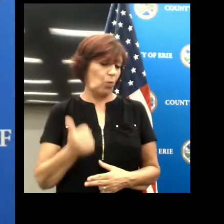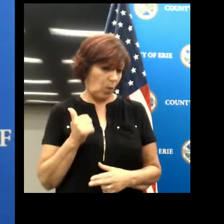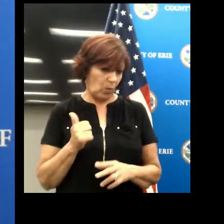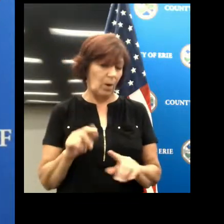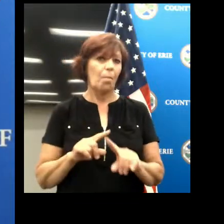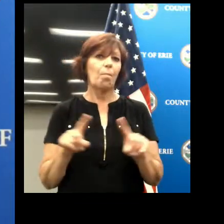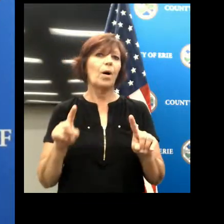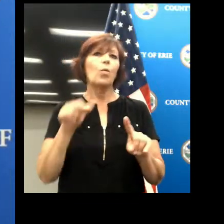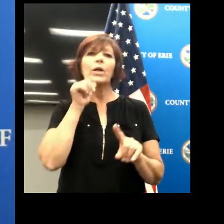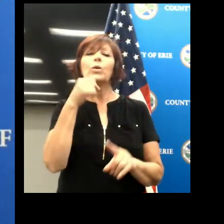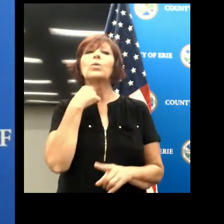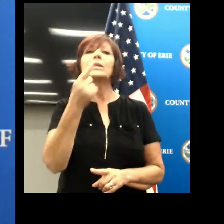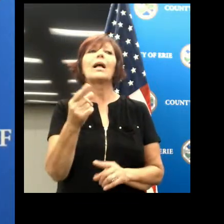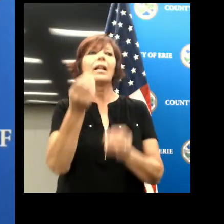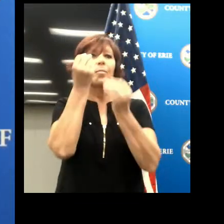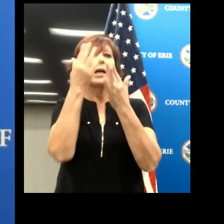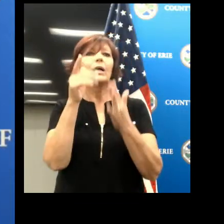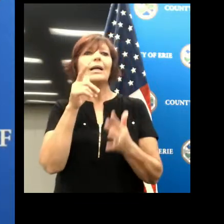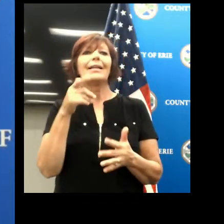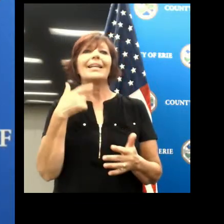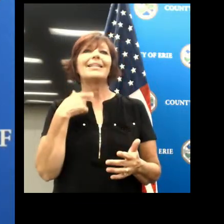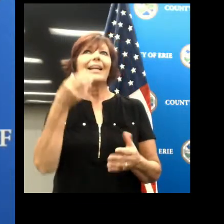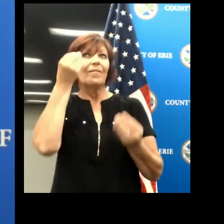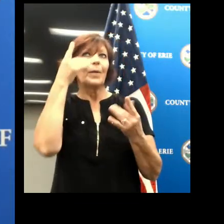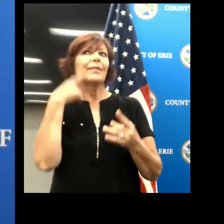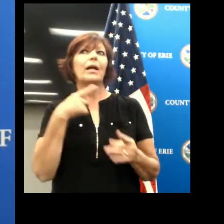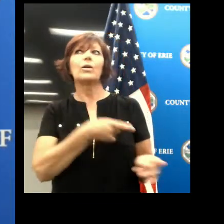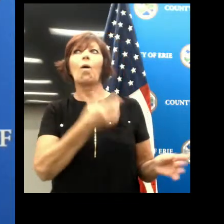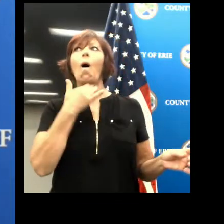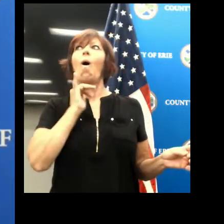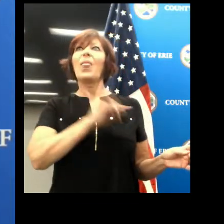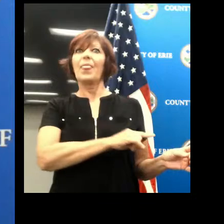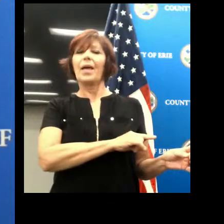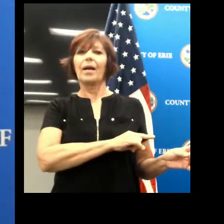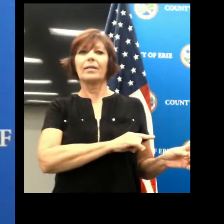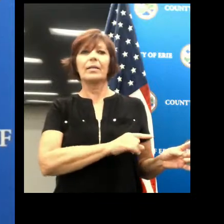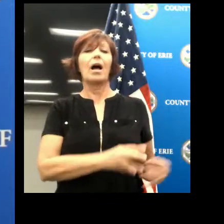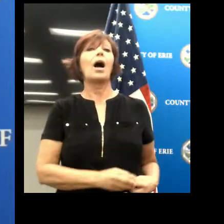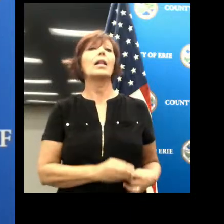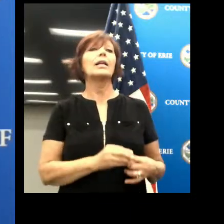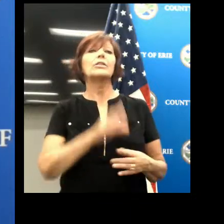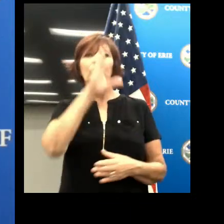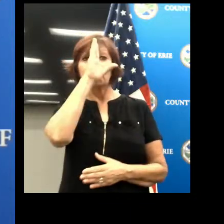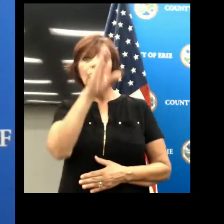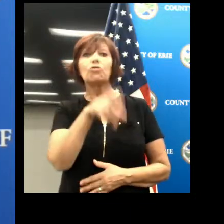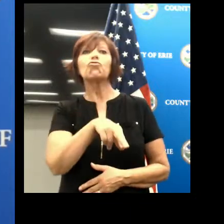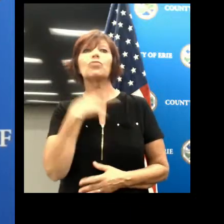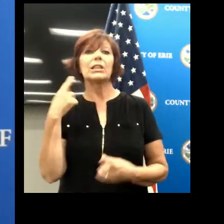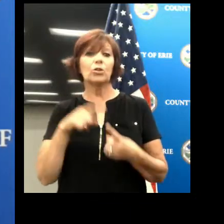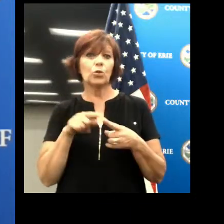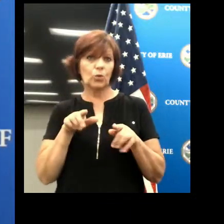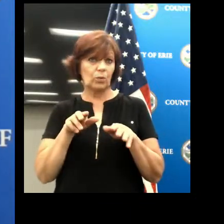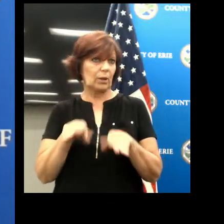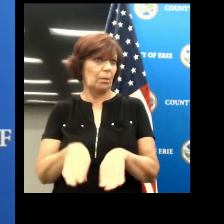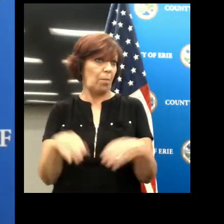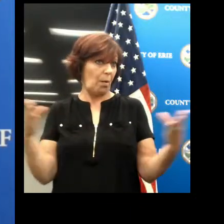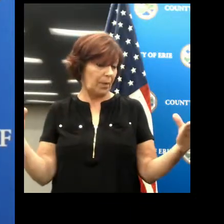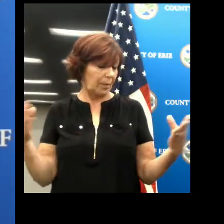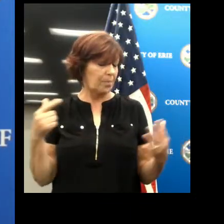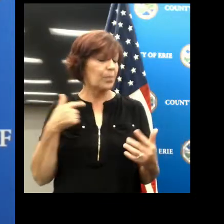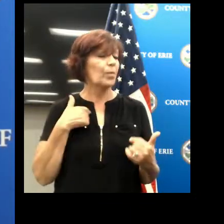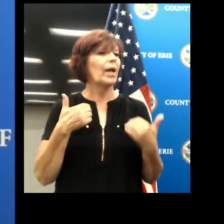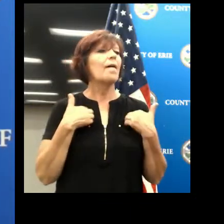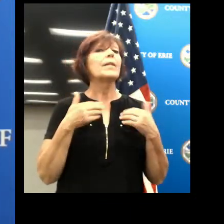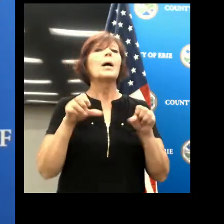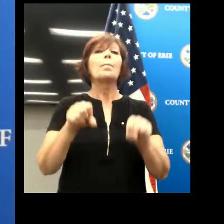don't release information that could otherwise identify the individuals, unless there is a direct risk to the public. We have the ability to